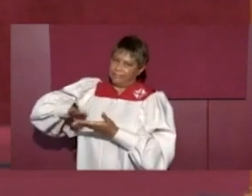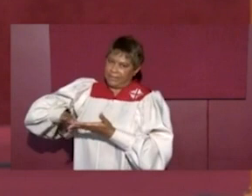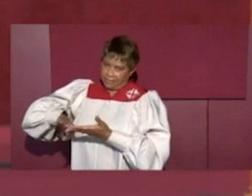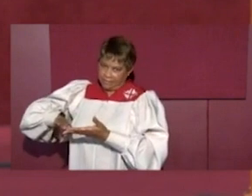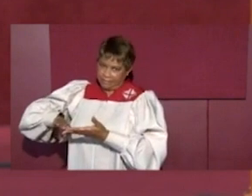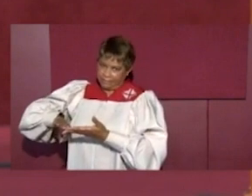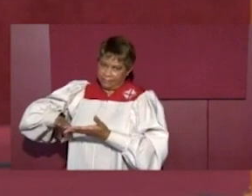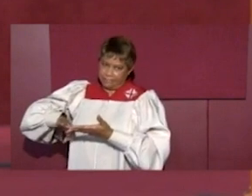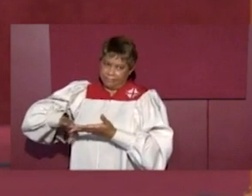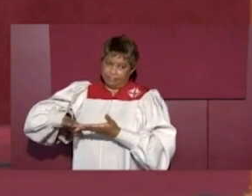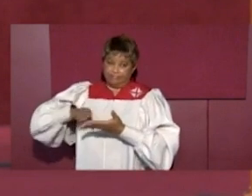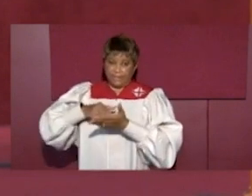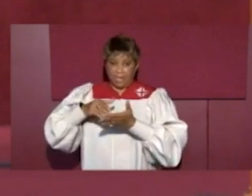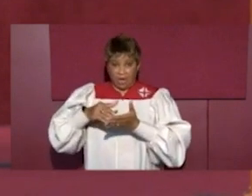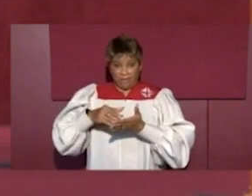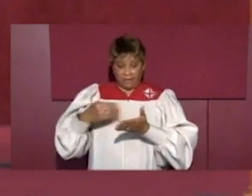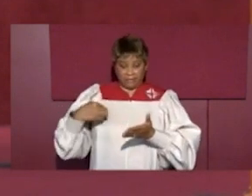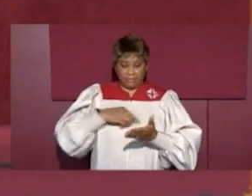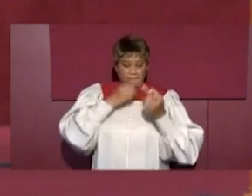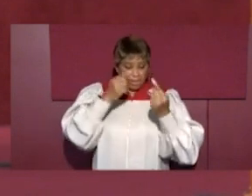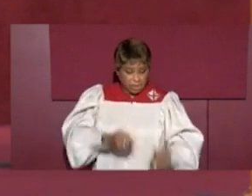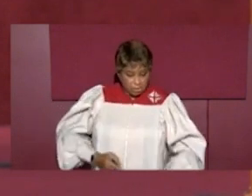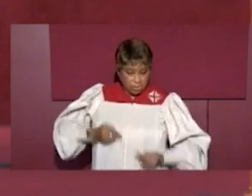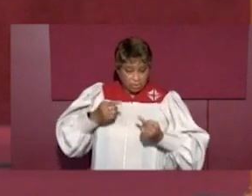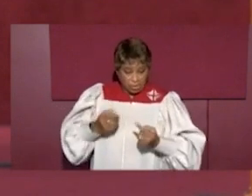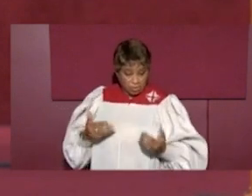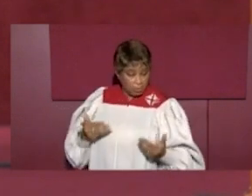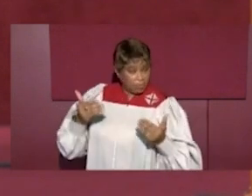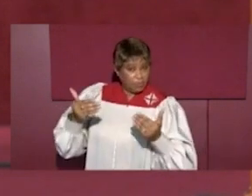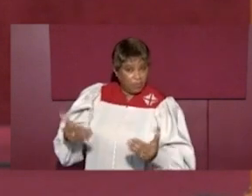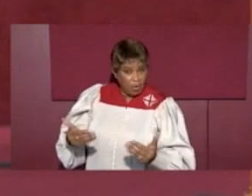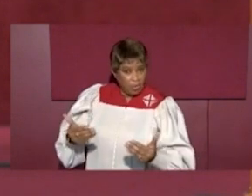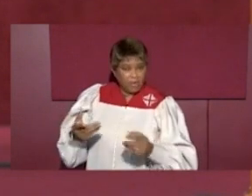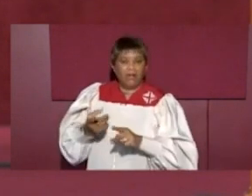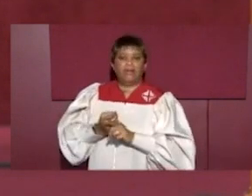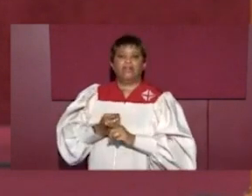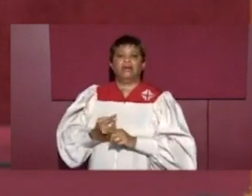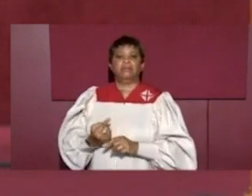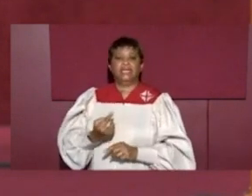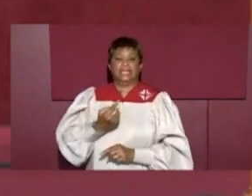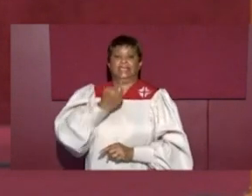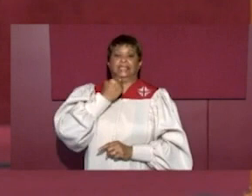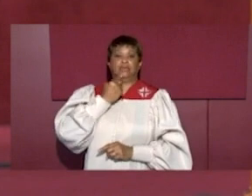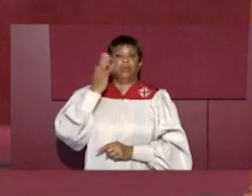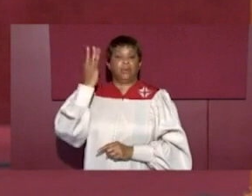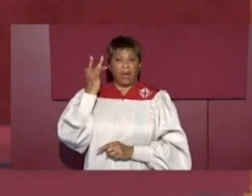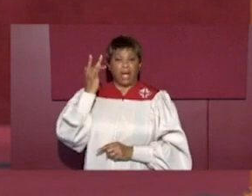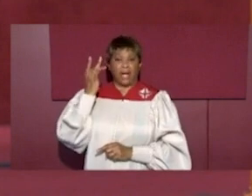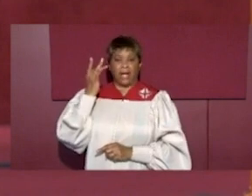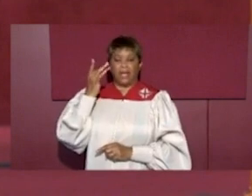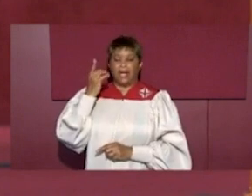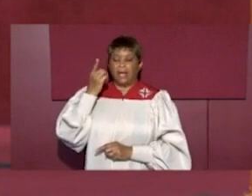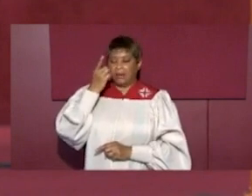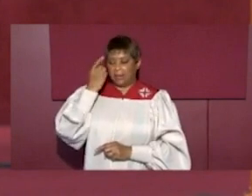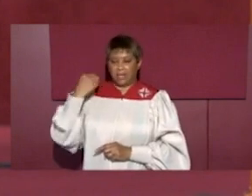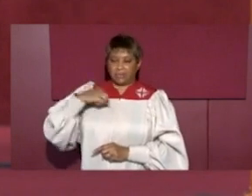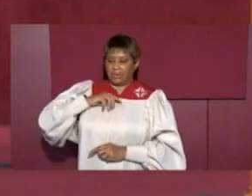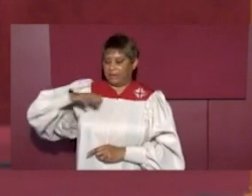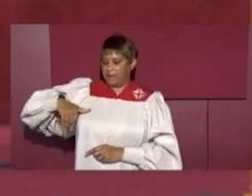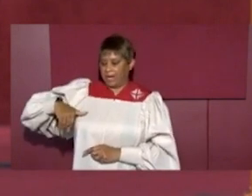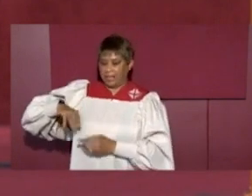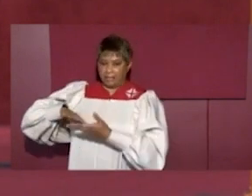Often we struggle to move forward from disappointment because we have not forgiven.